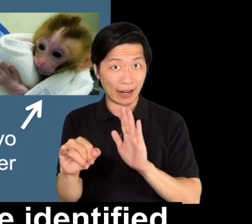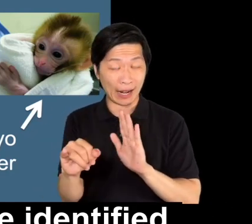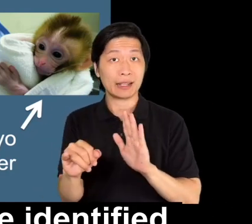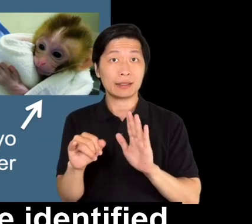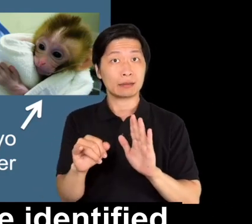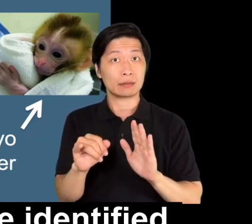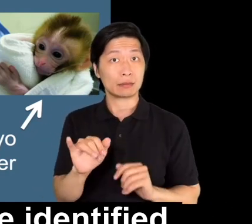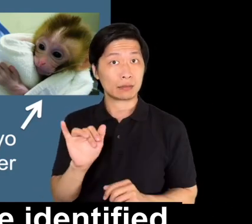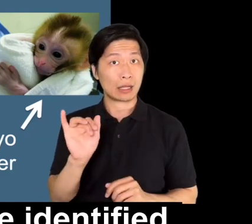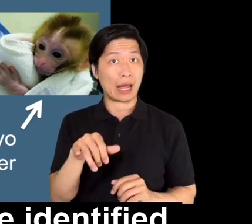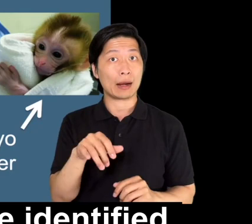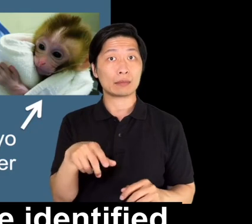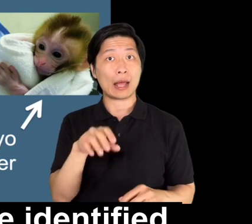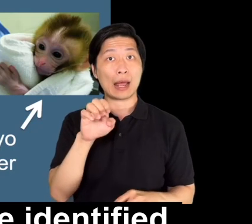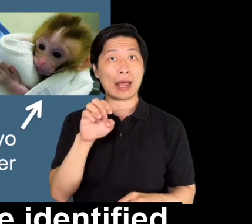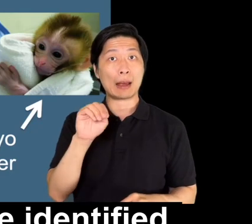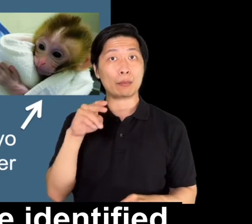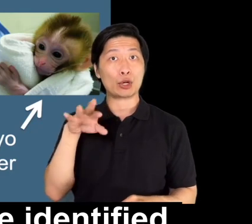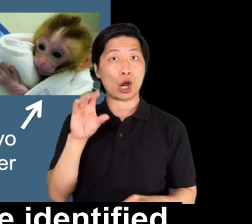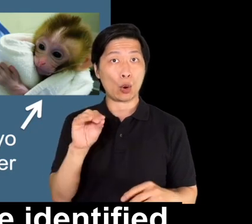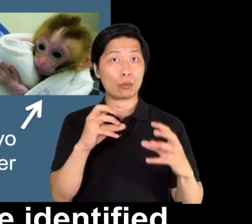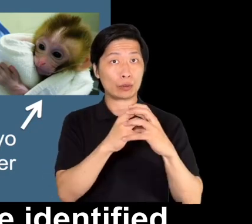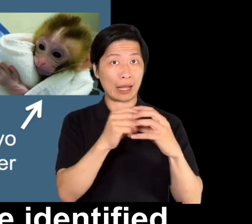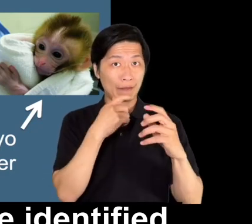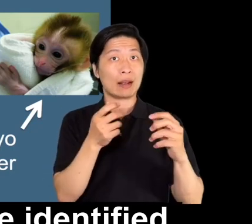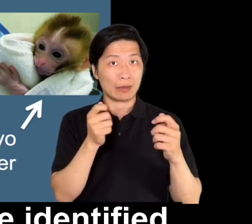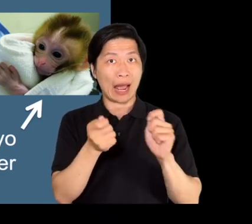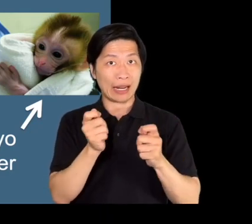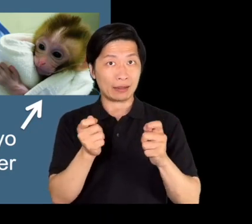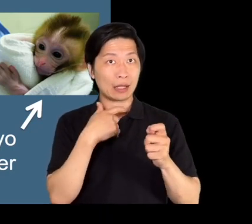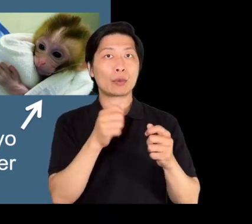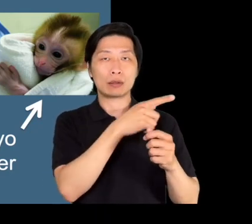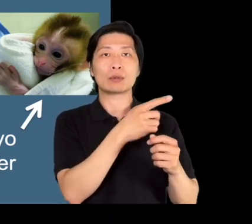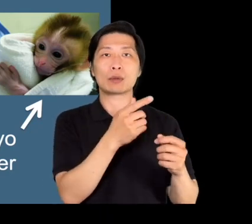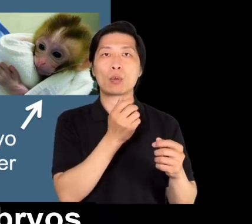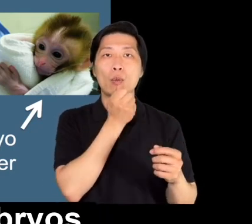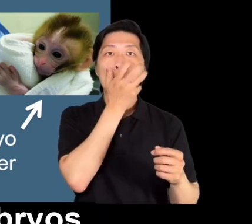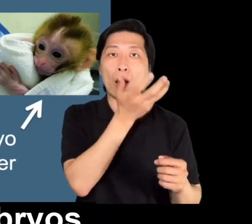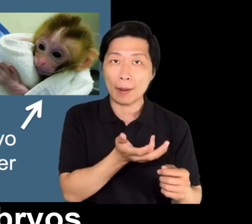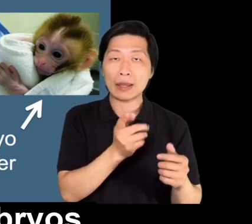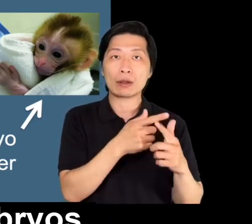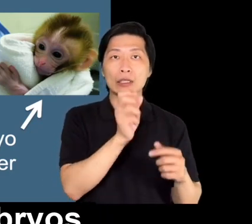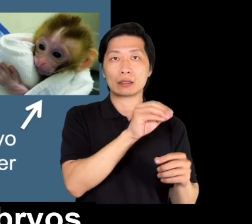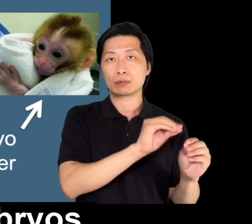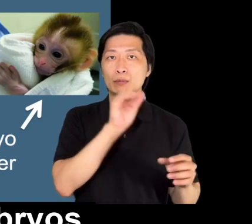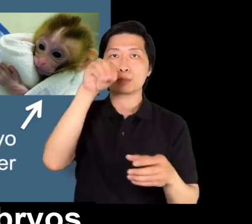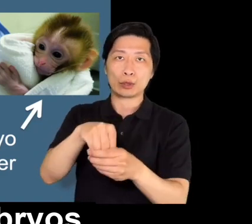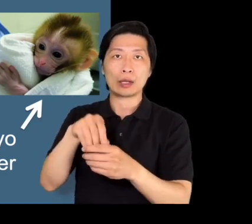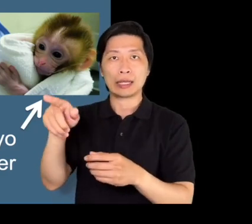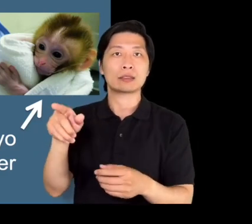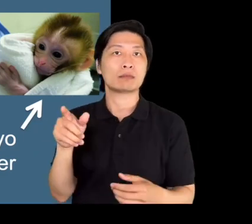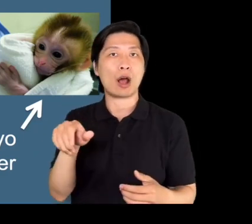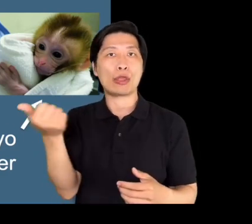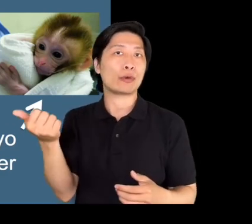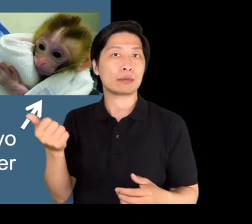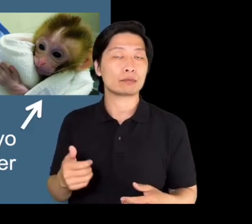are edited, they can be thawed and those embryos can be transferred into surrogate monkey mothers. And if